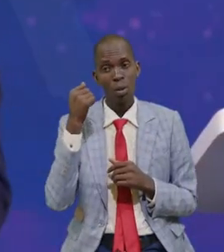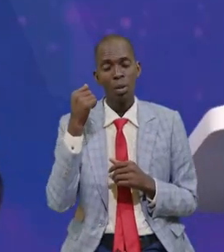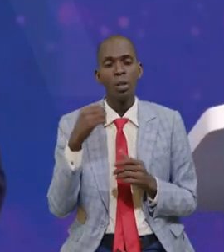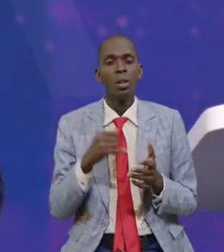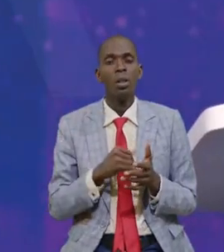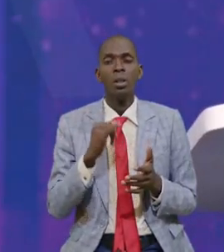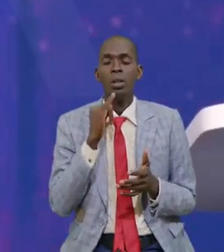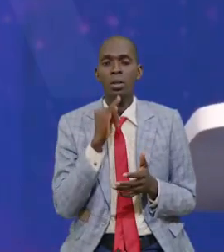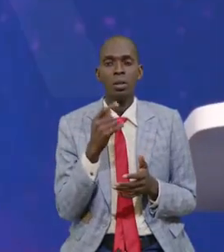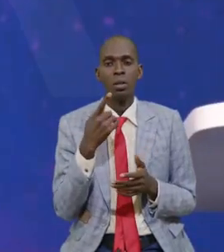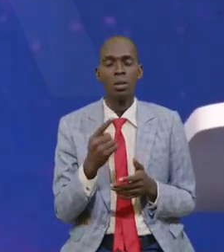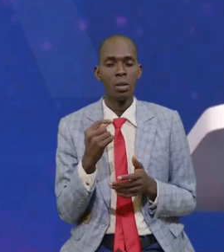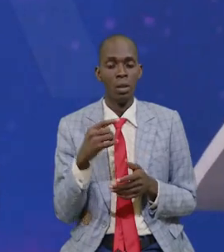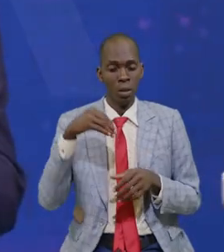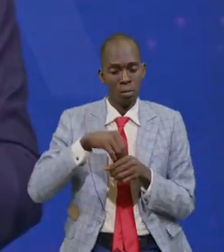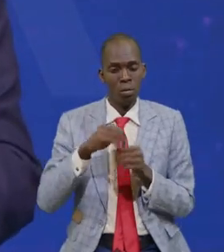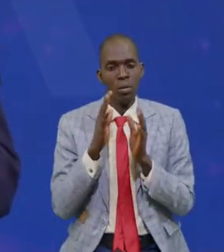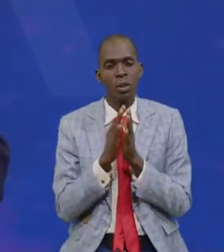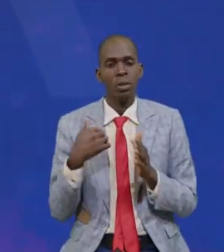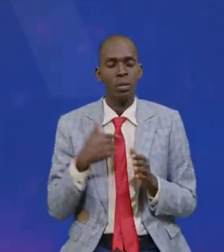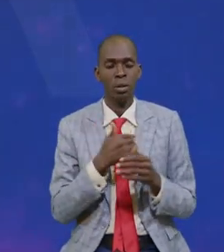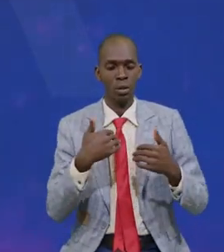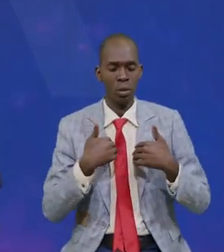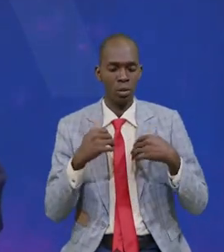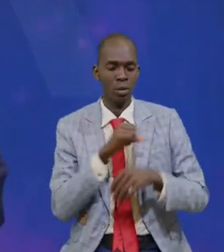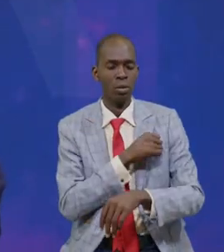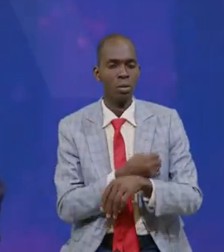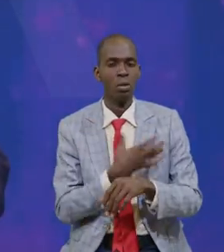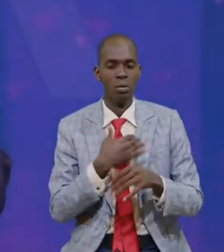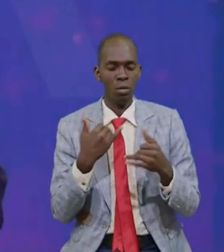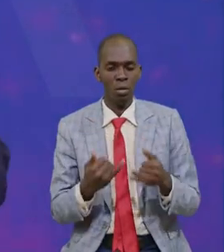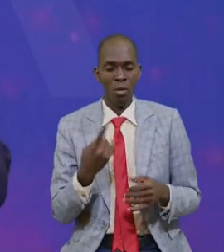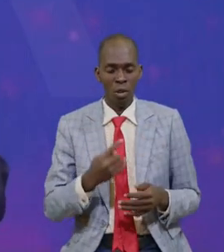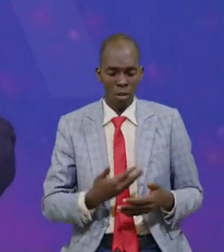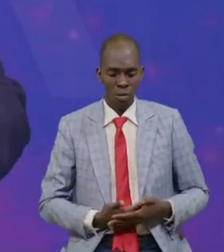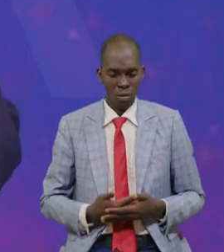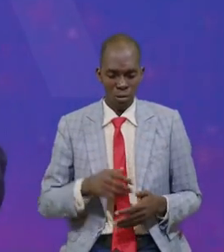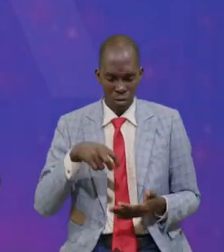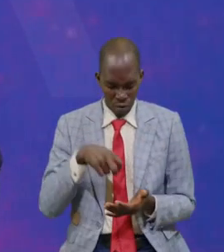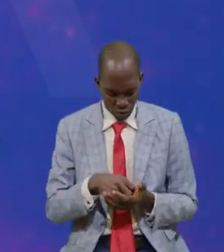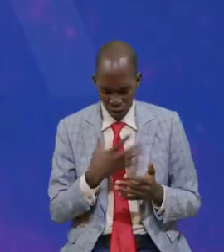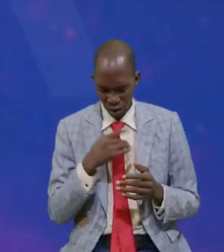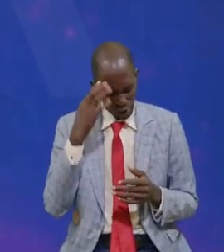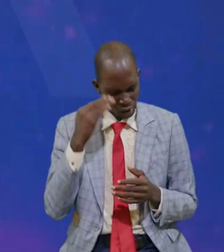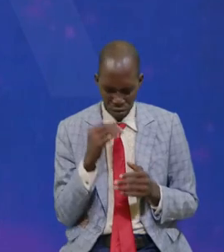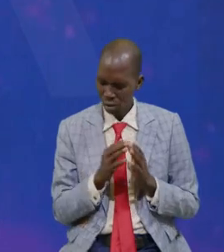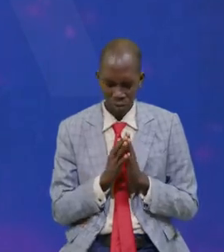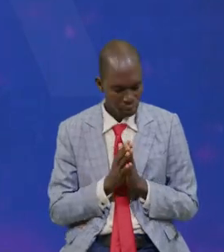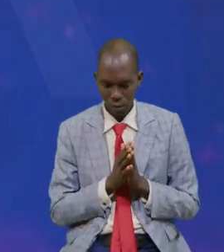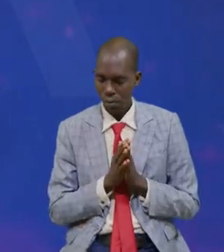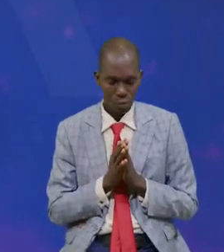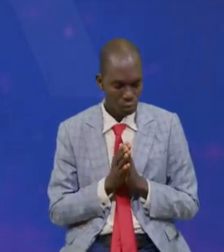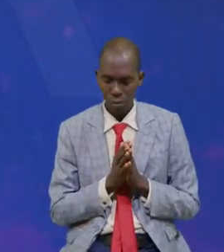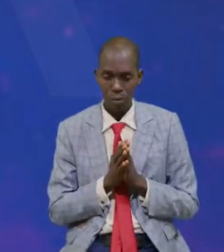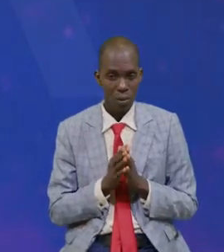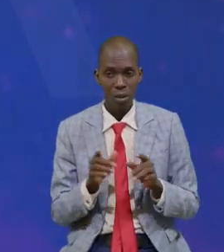have our strength. And now your child is kneeling down and is shaking the head like this and turning like that.